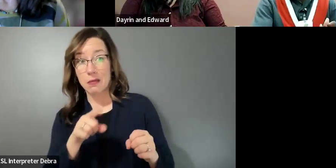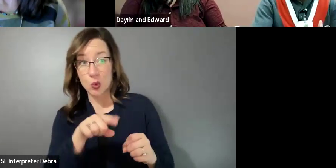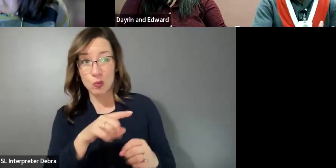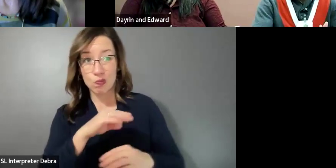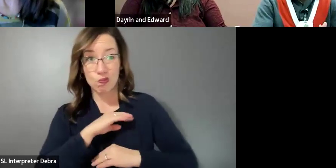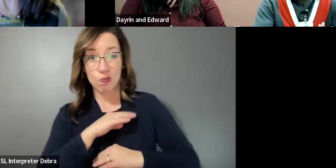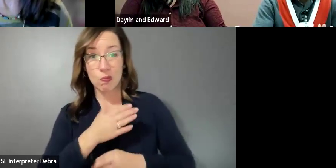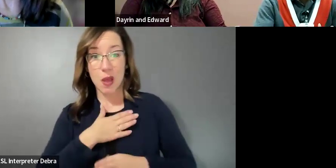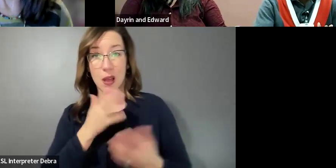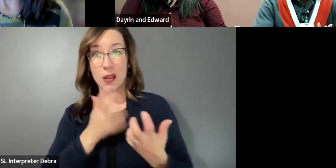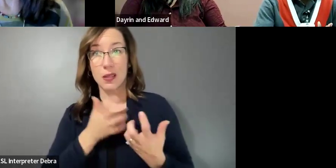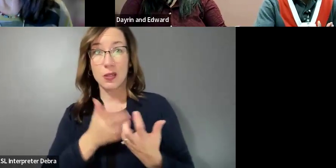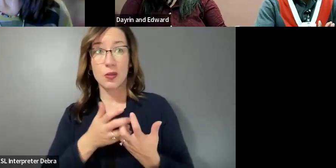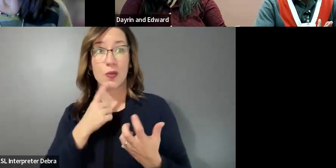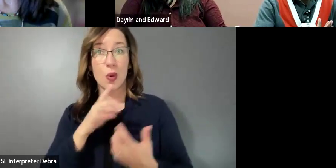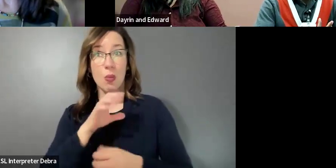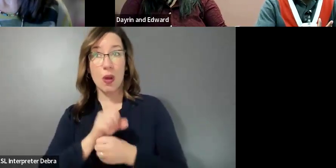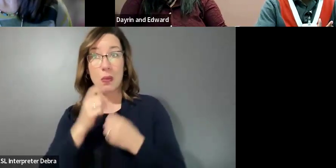a successful appointment?